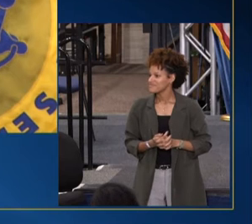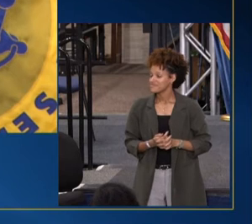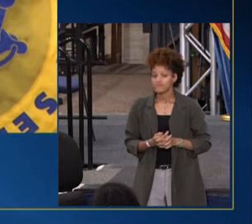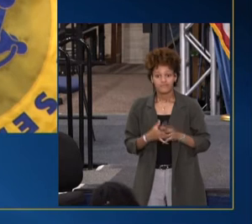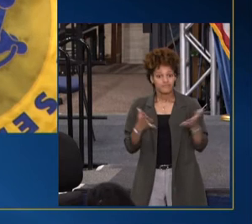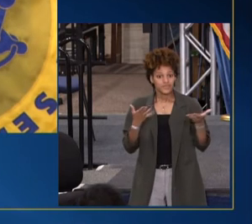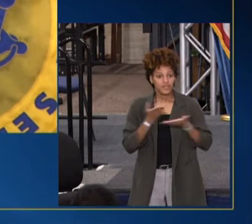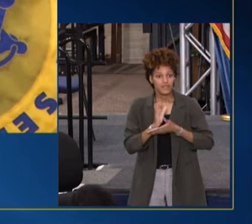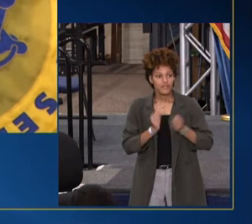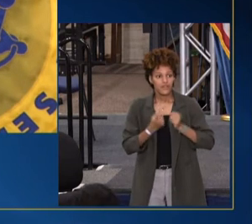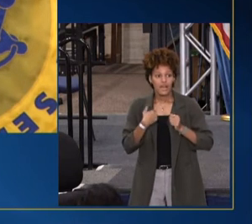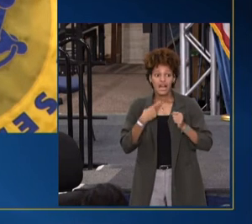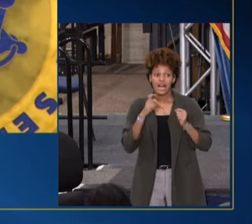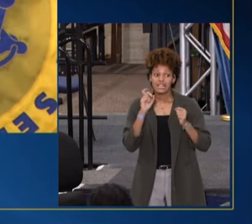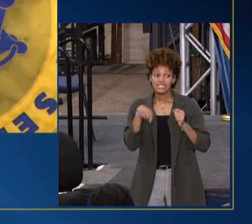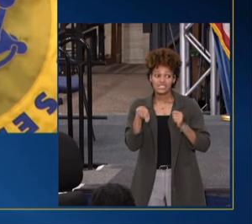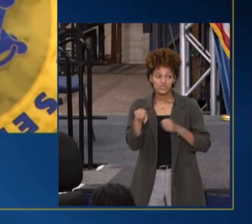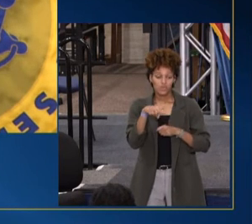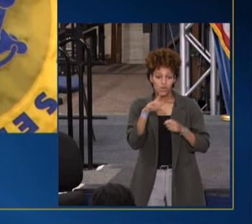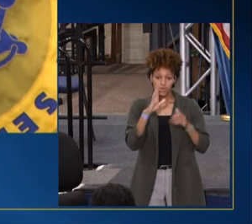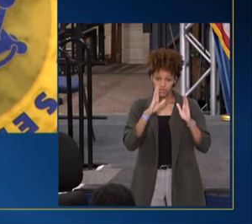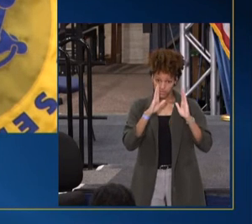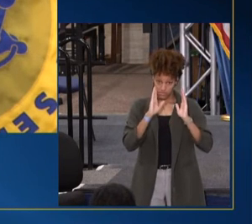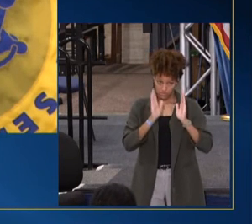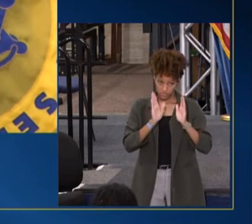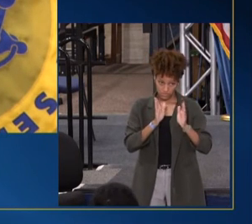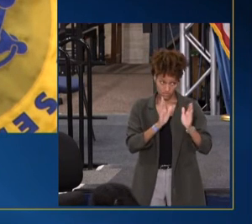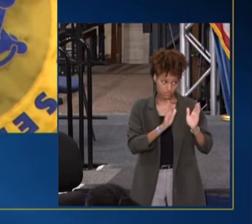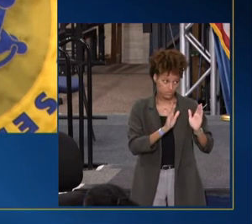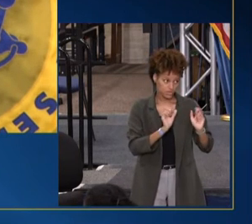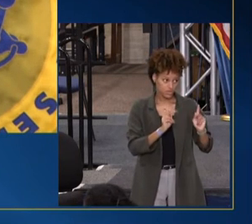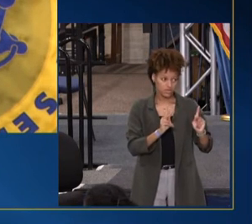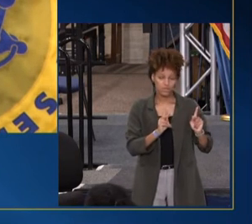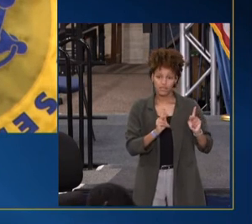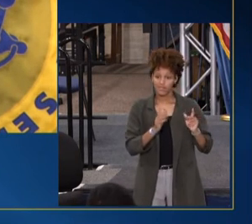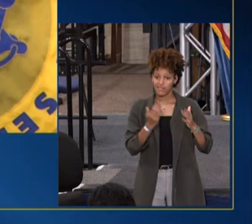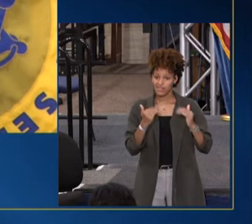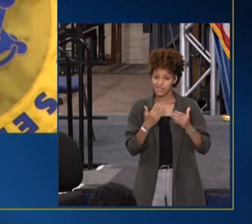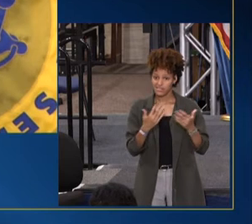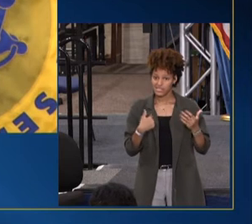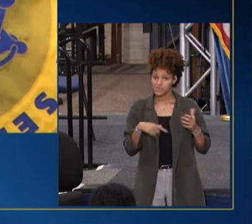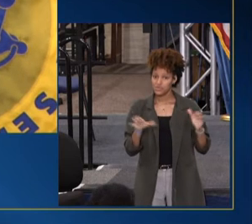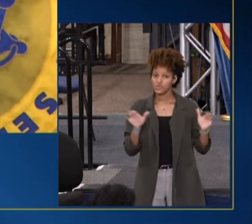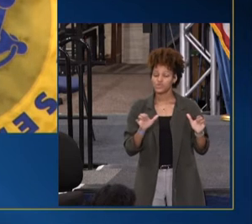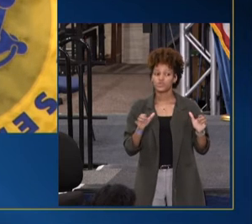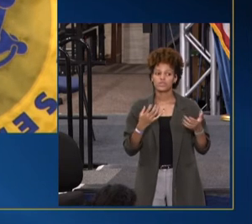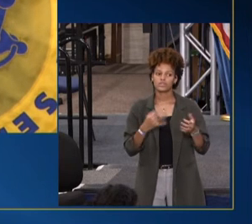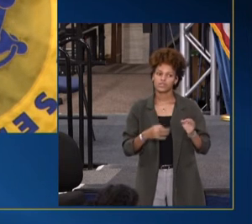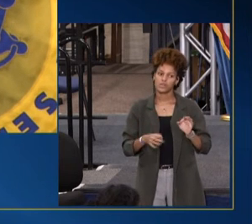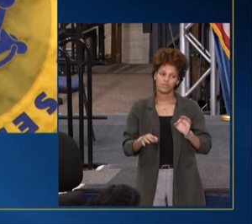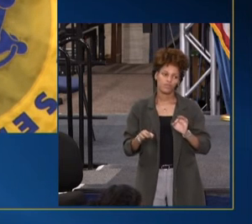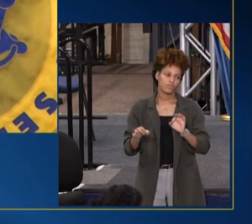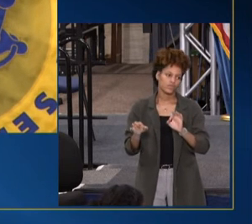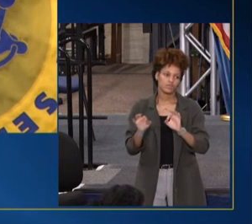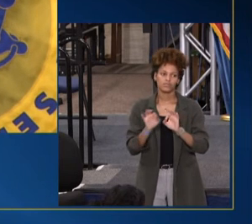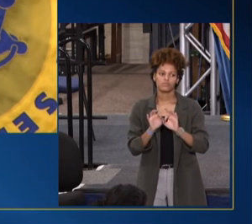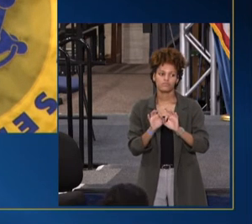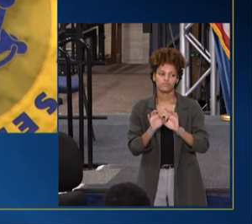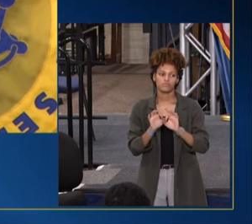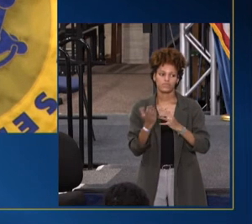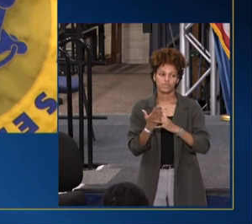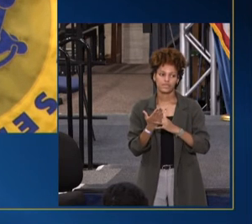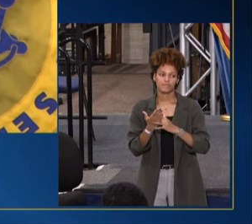All right, y'all, I need y'all to pay very close attention. The next thing that we do is gonna be very important. It's a